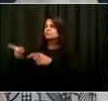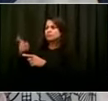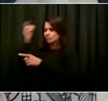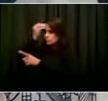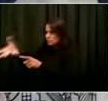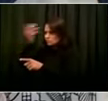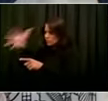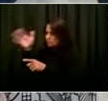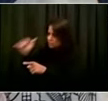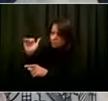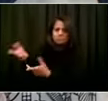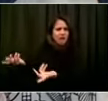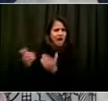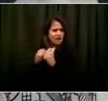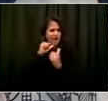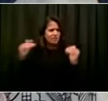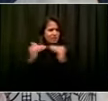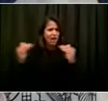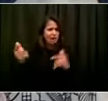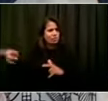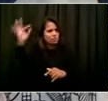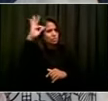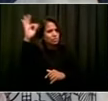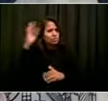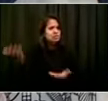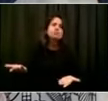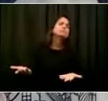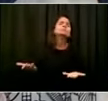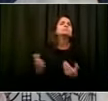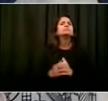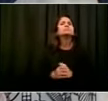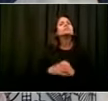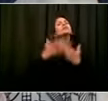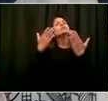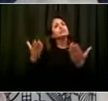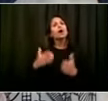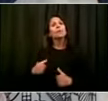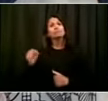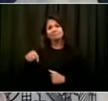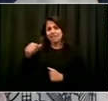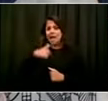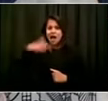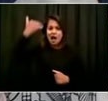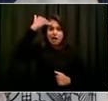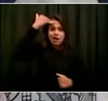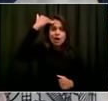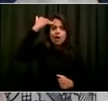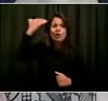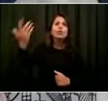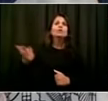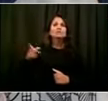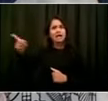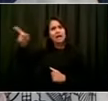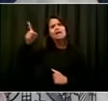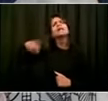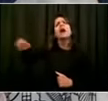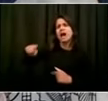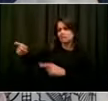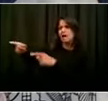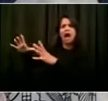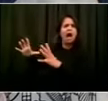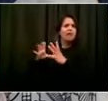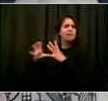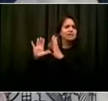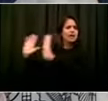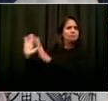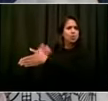was in the middle of a holiday, and I acknowledge that, but I had an obligation to the people of the whole city to announce this plan as soon